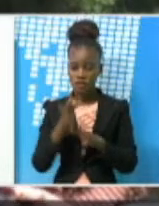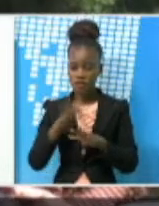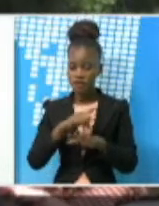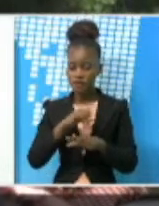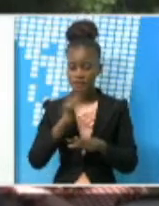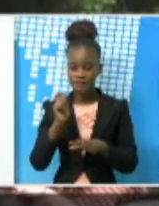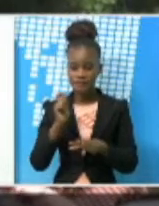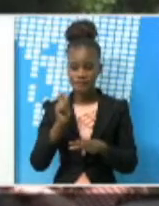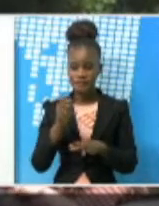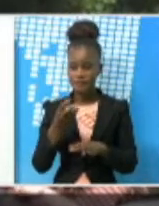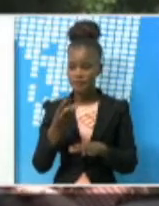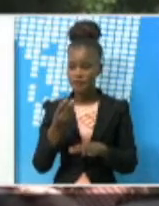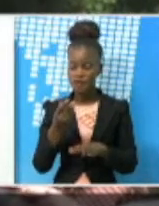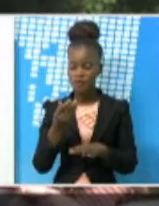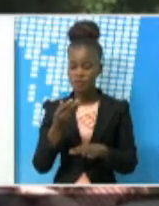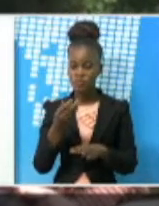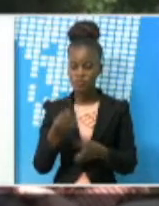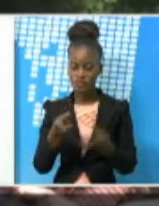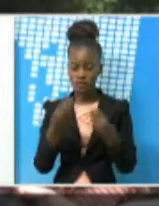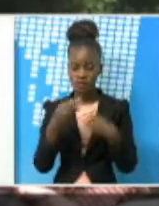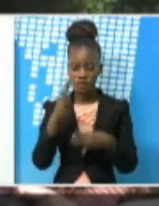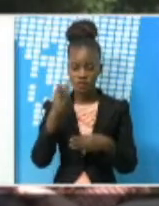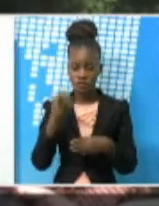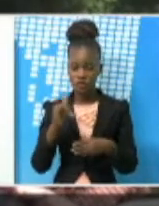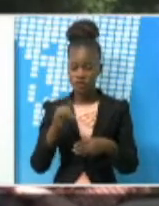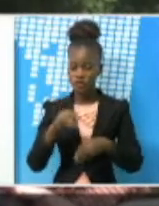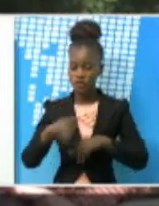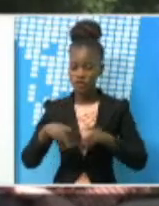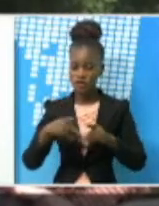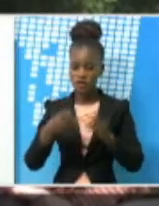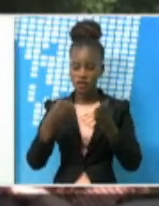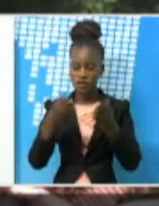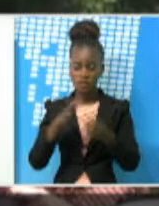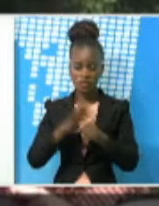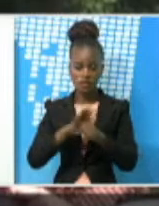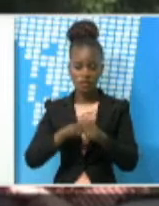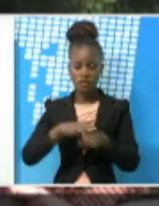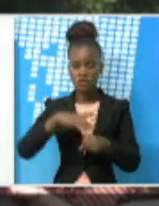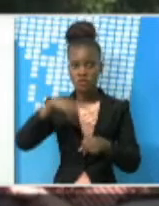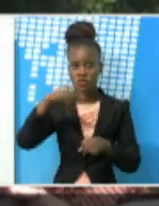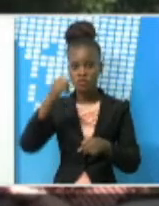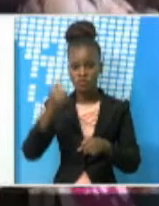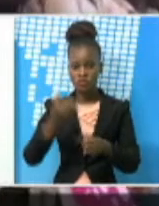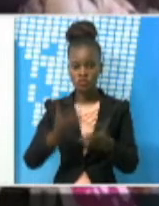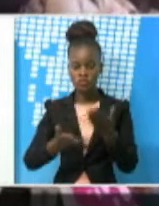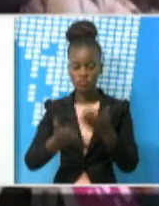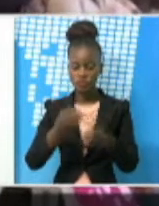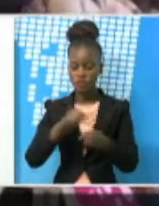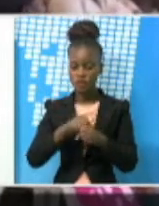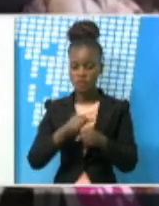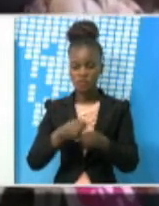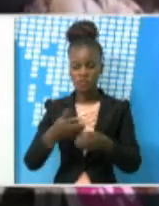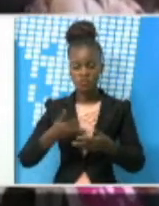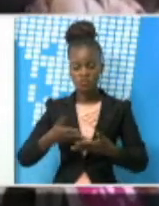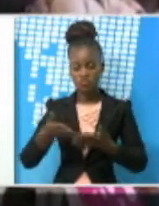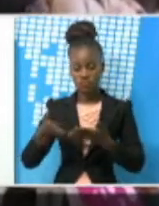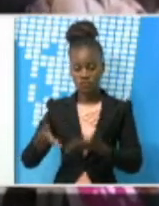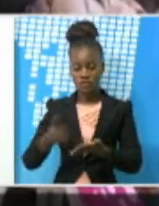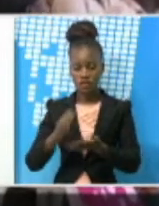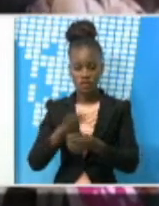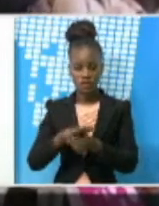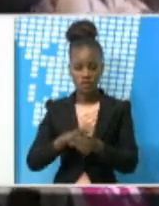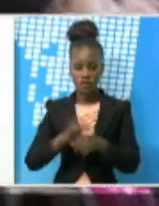the money that is borrowed by our members is much higher than our working capital. But while majority circles in the